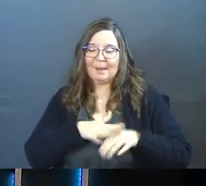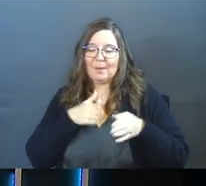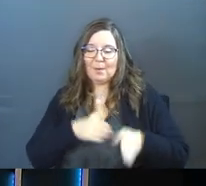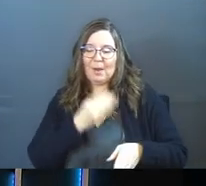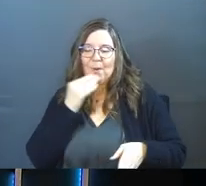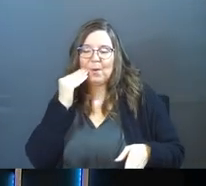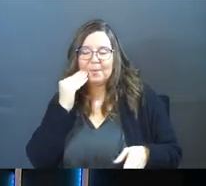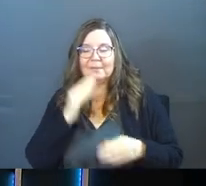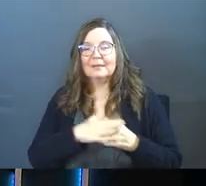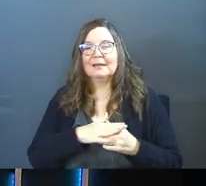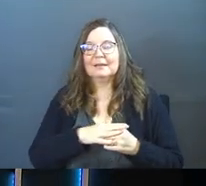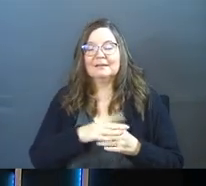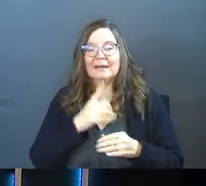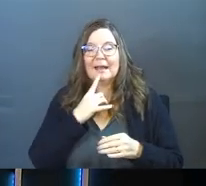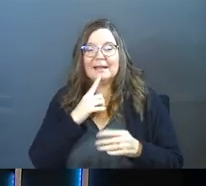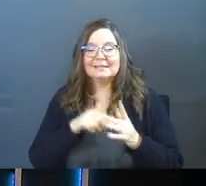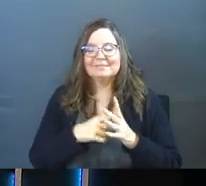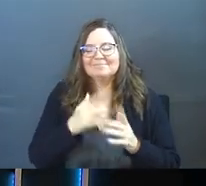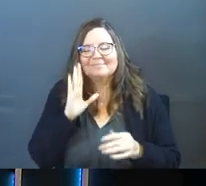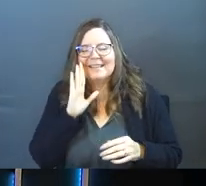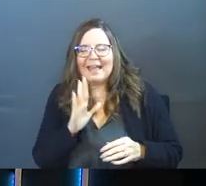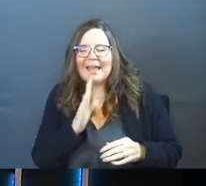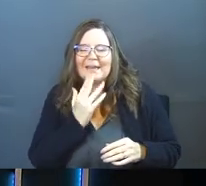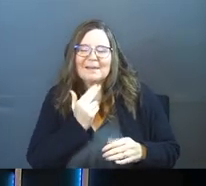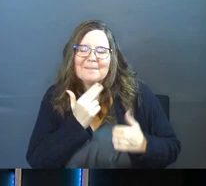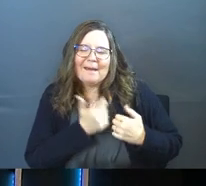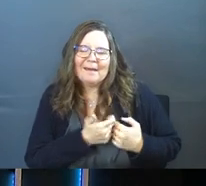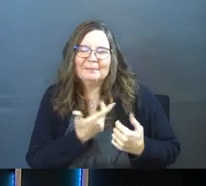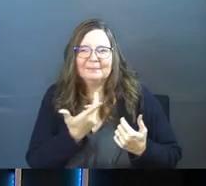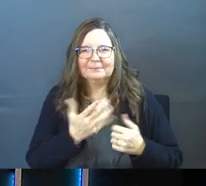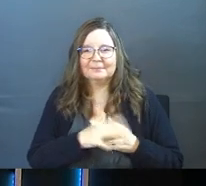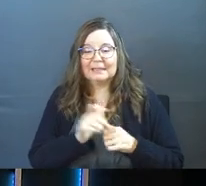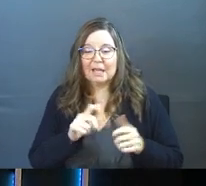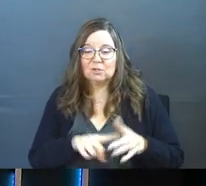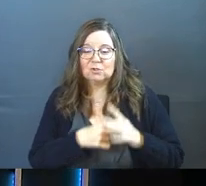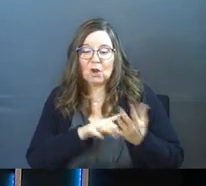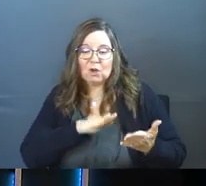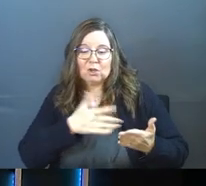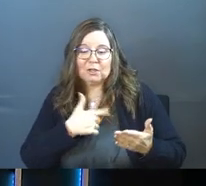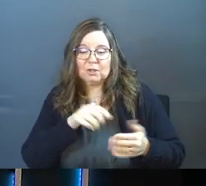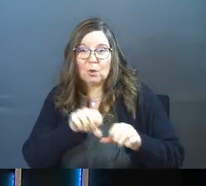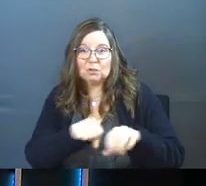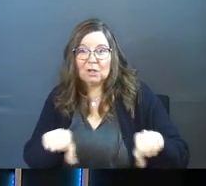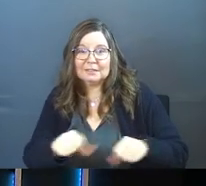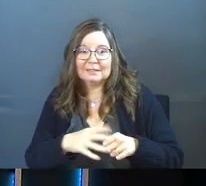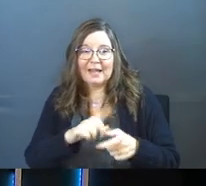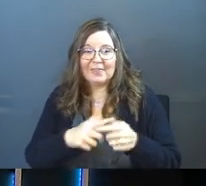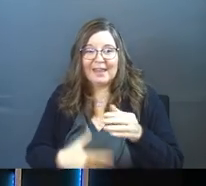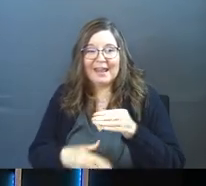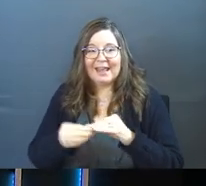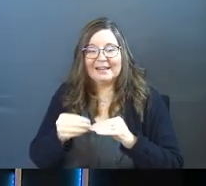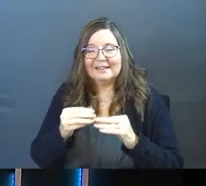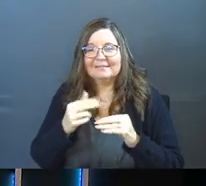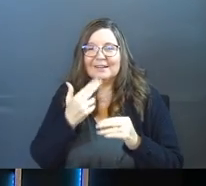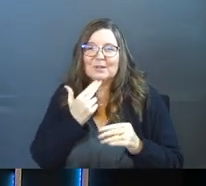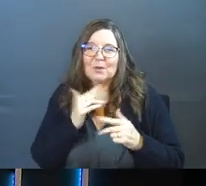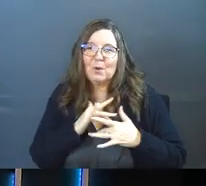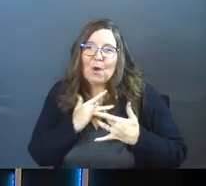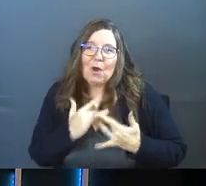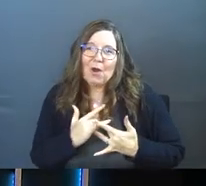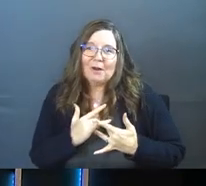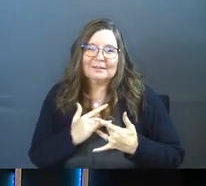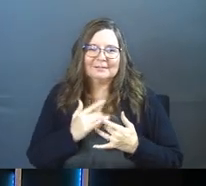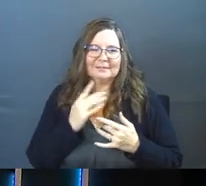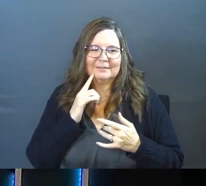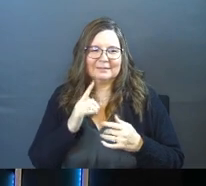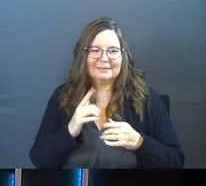way home. I imagine starting with like, hey babe, or hey boo, can you start cooking those sausages? And then I added a little cute heart, just,